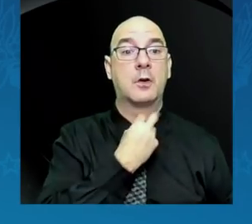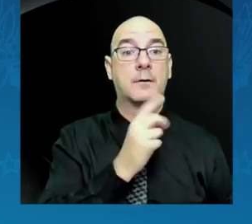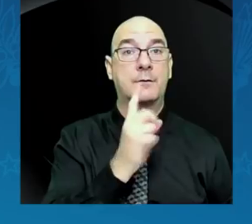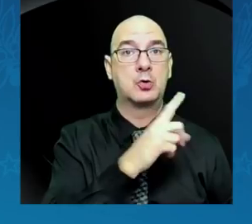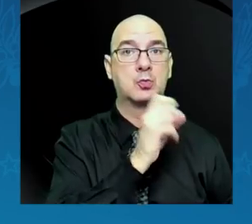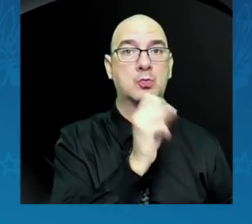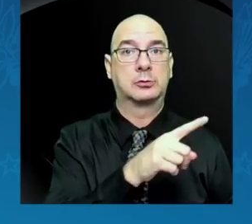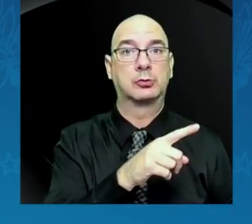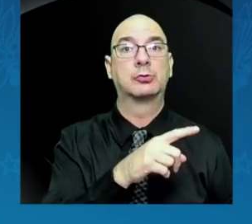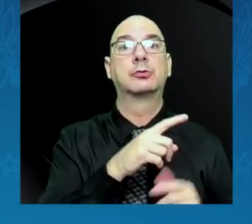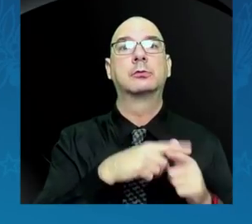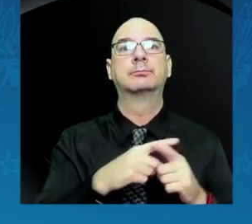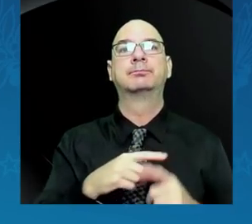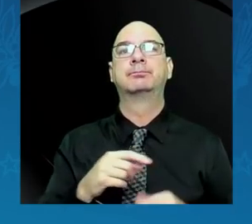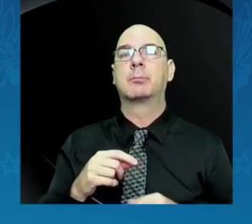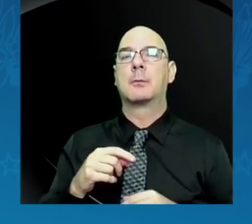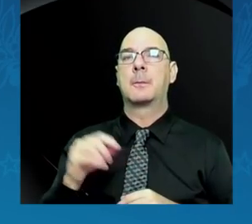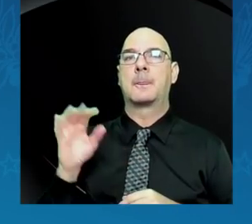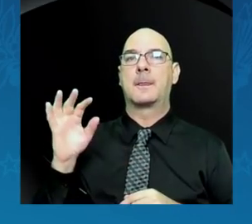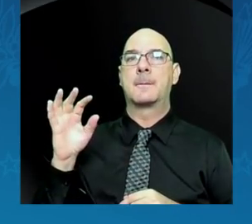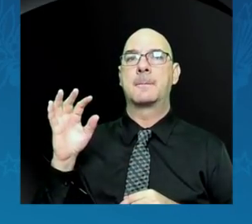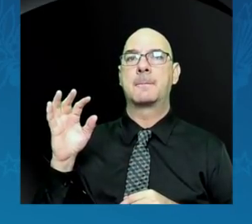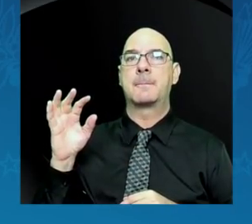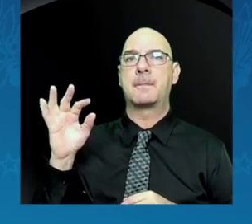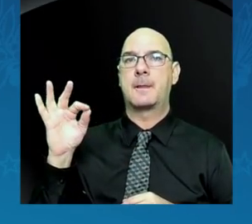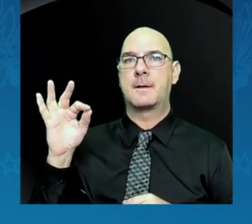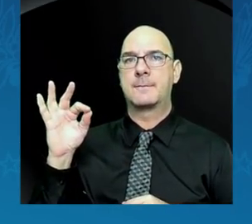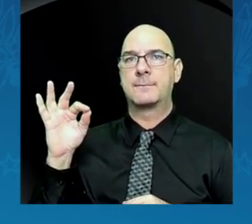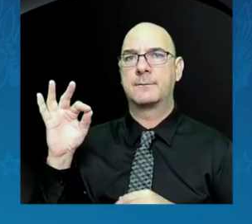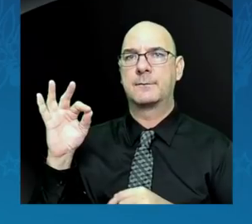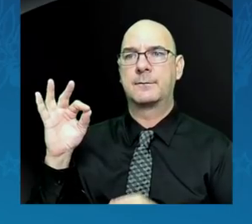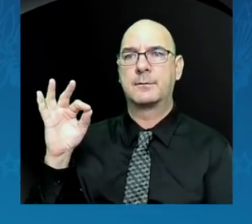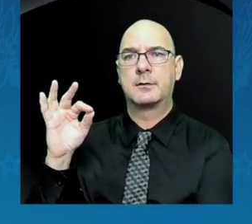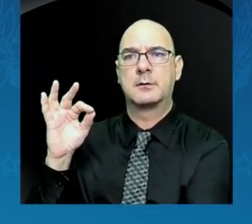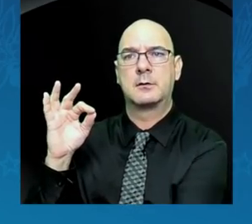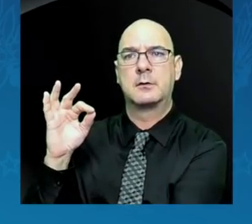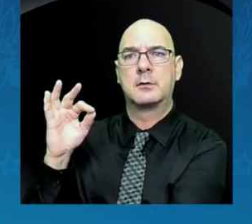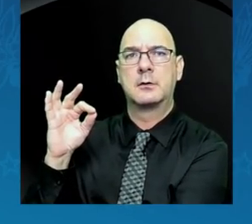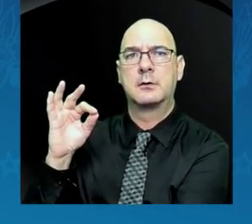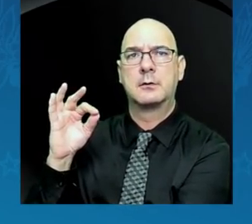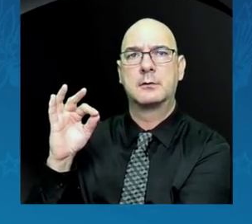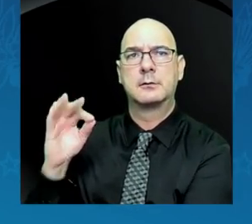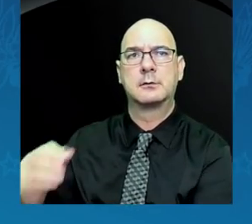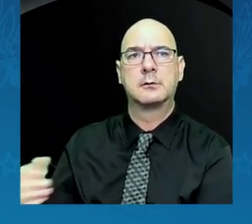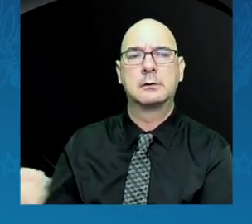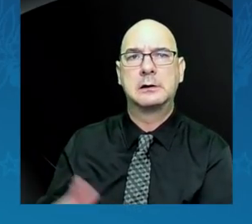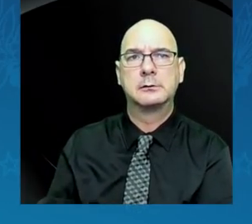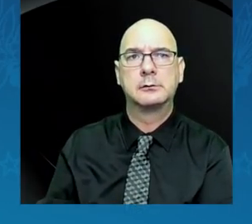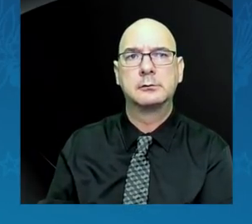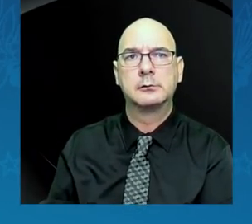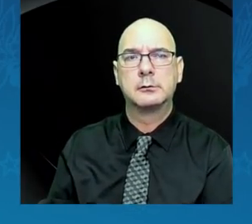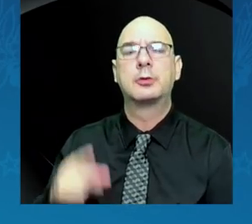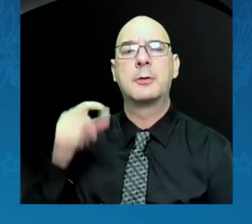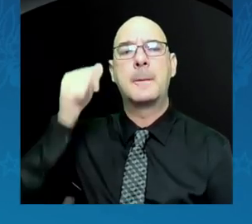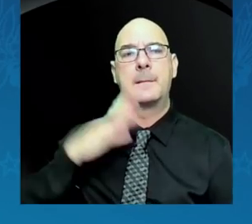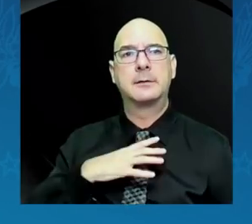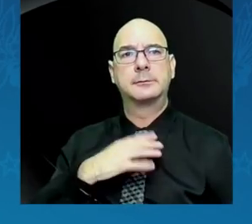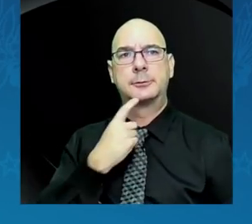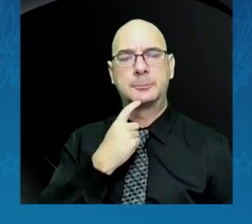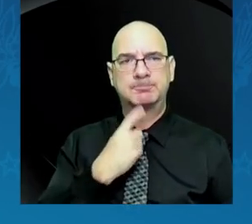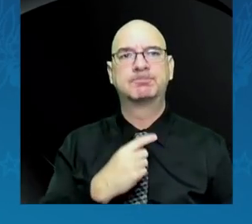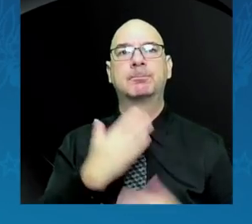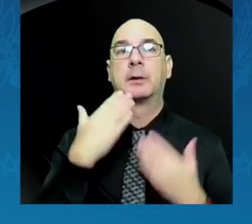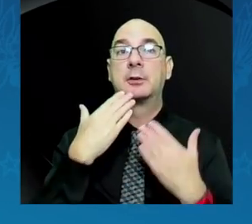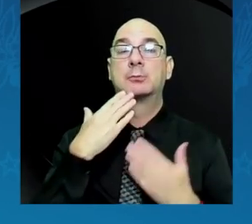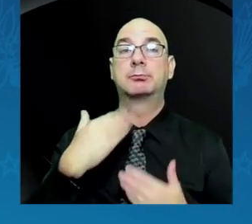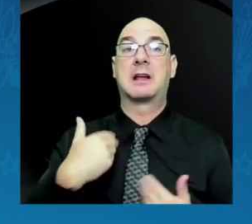Monde. And I will just hold it for you. Okay. Thank you very much, Felipe Ricard from Le Monde. I have a question about the recent breach of